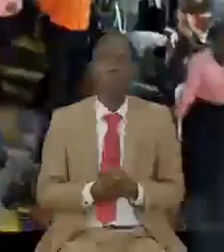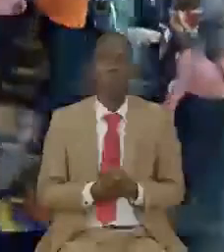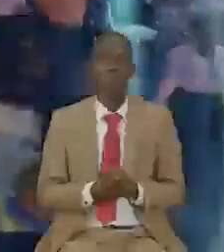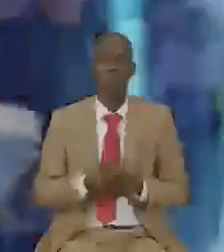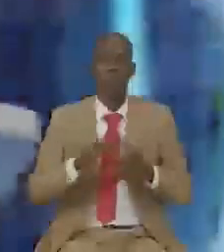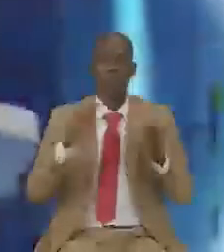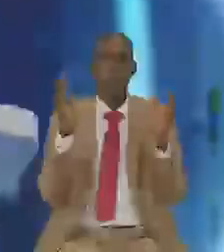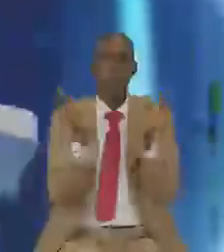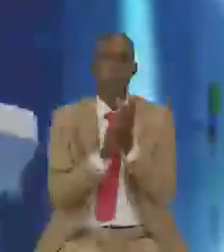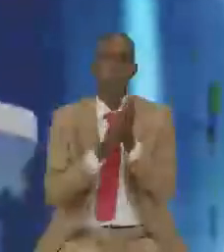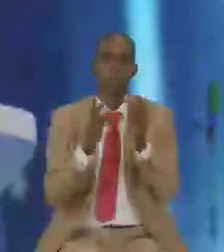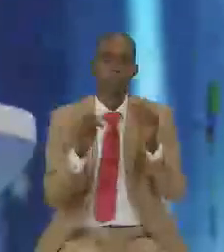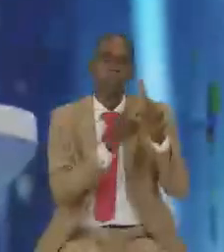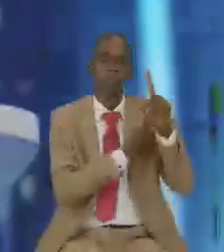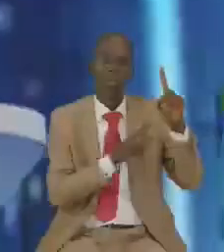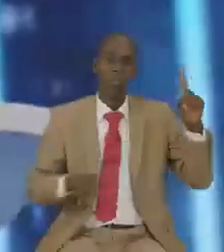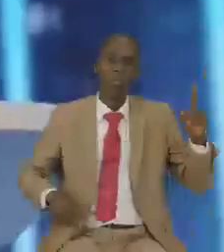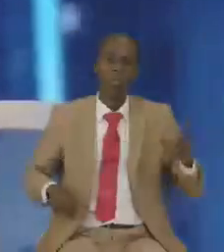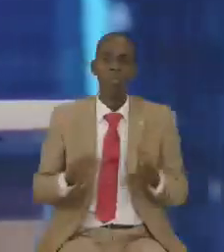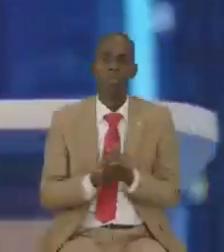Praise the Lord.